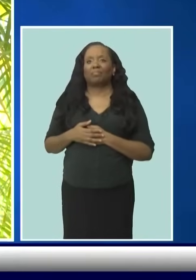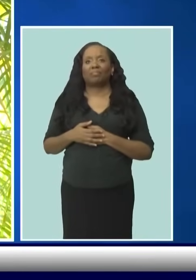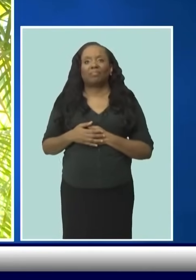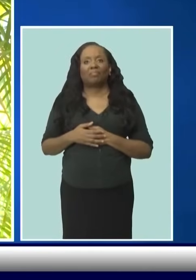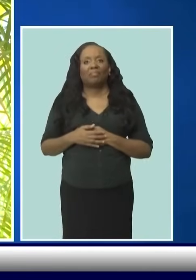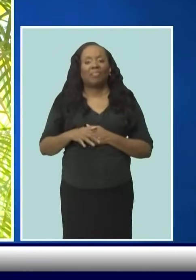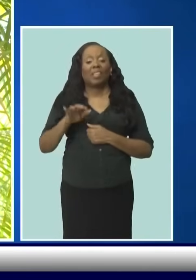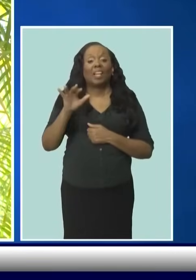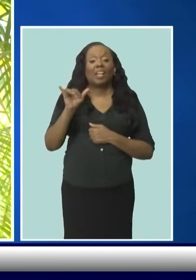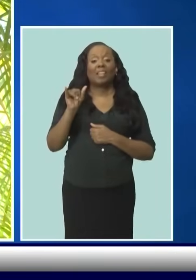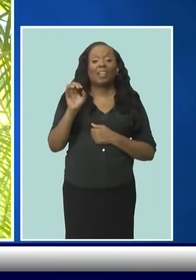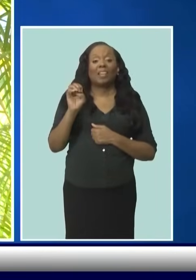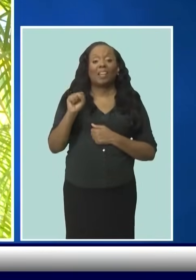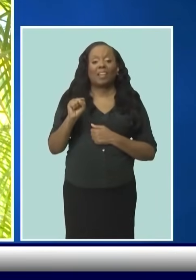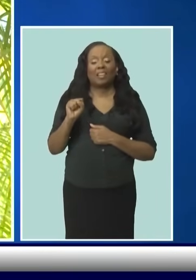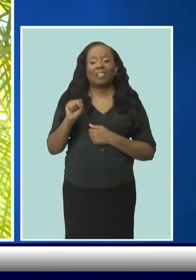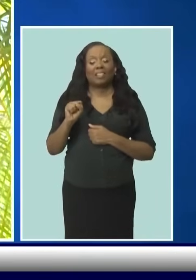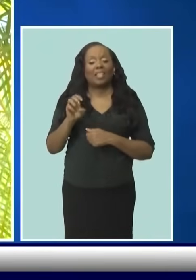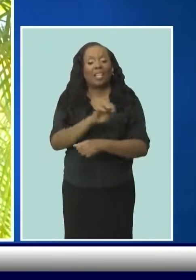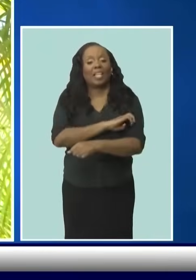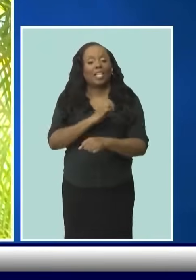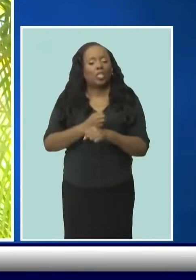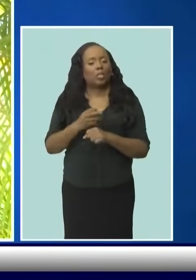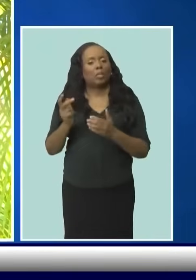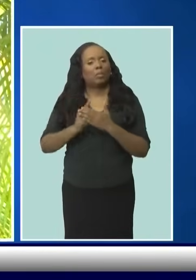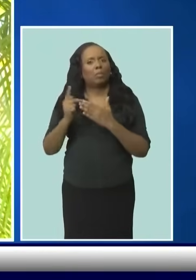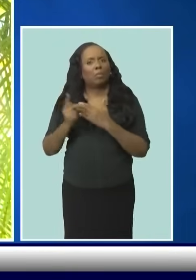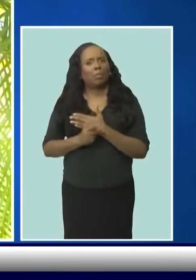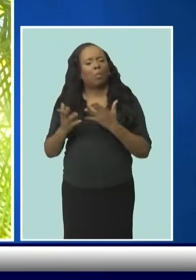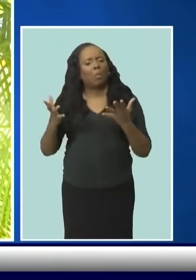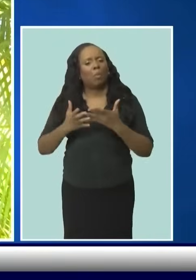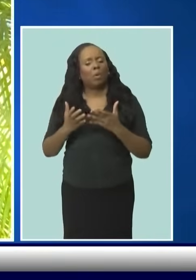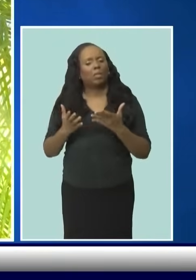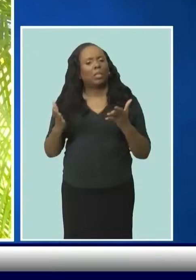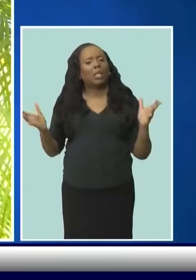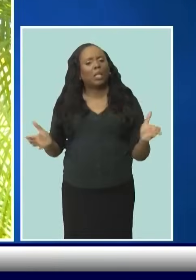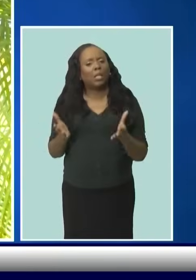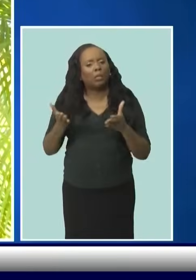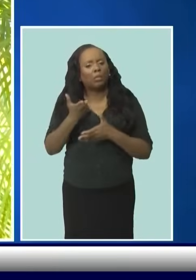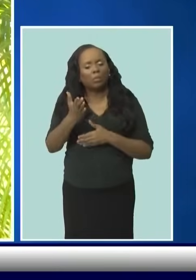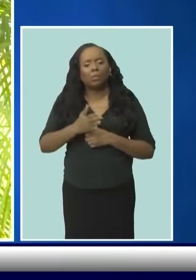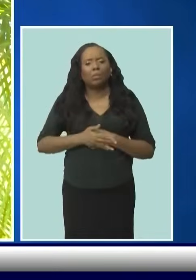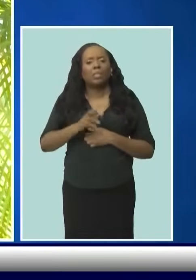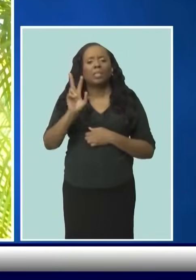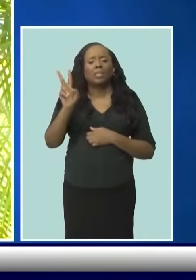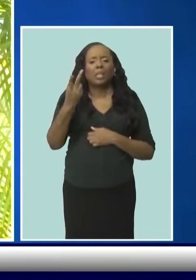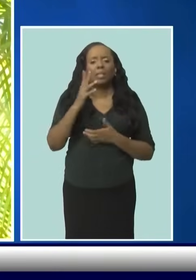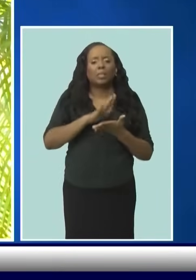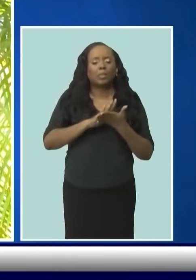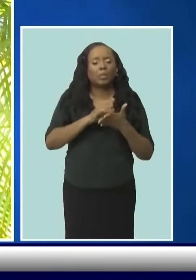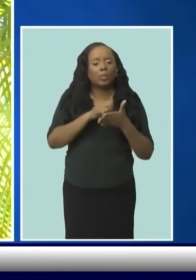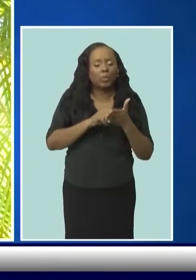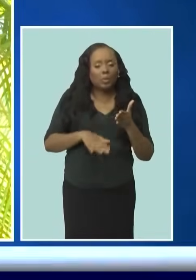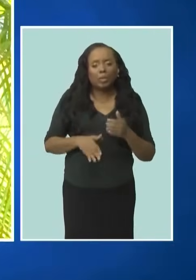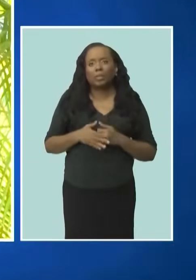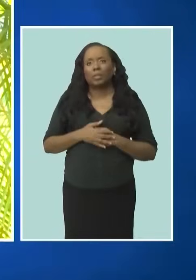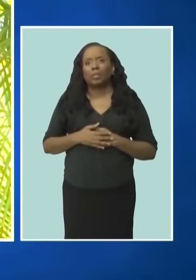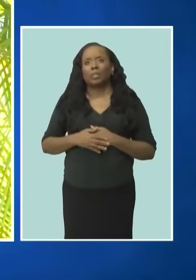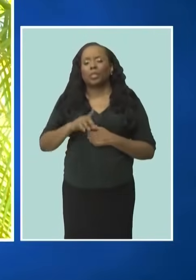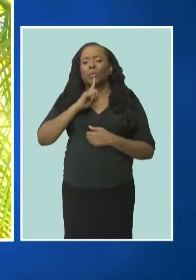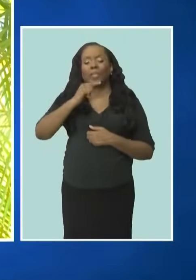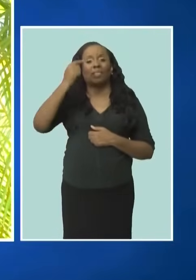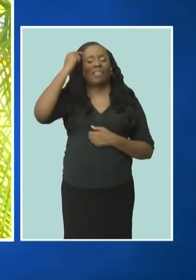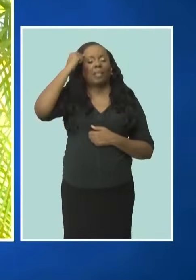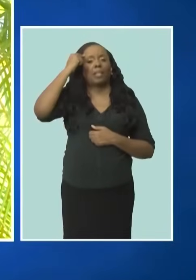Entrepreneurship Challenge was designed to inspire you, secondary and tertiary level students, to think boldly, to think